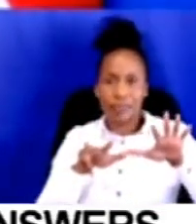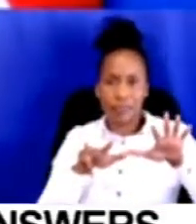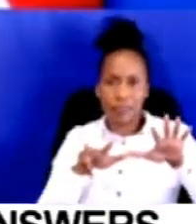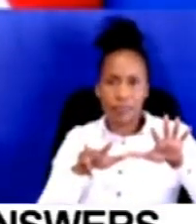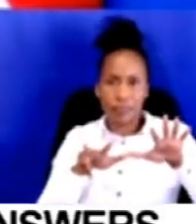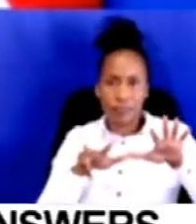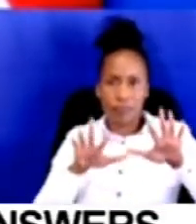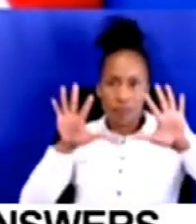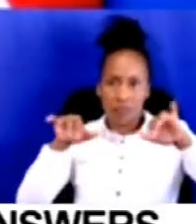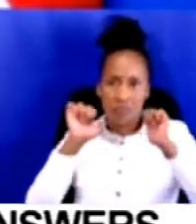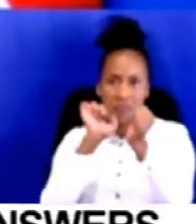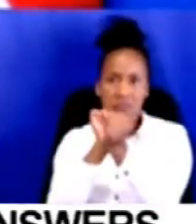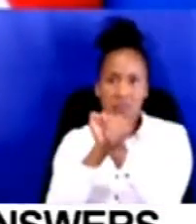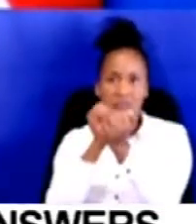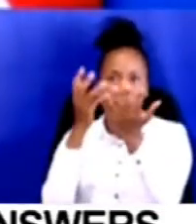have been arrested.